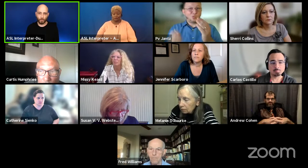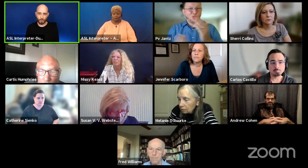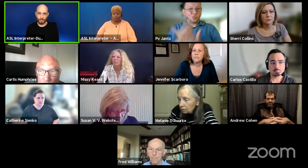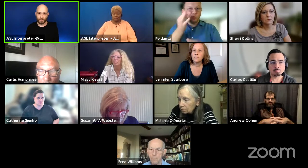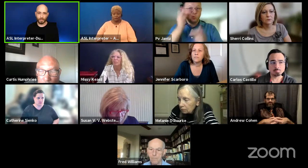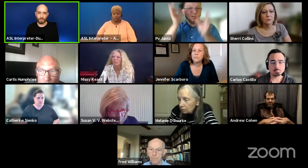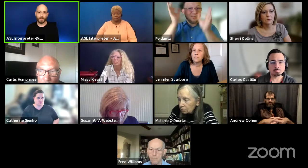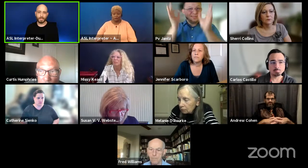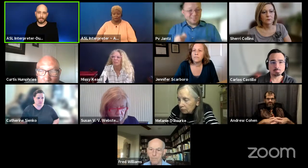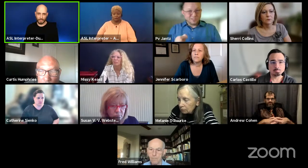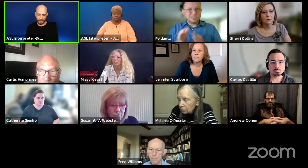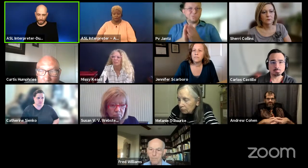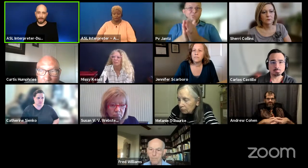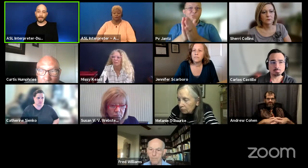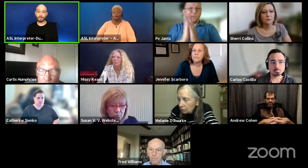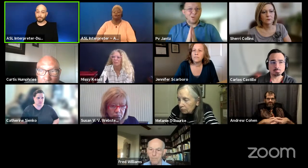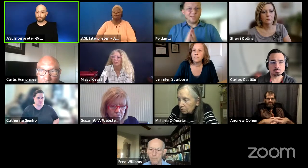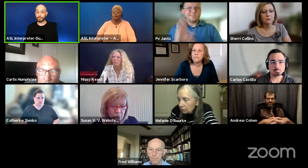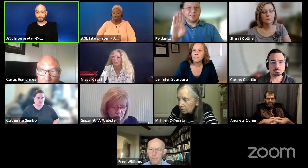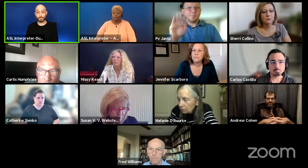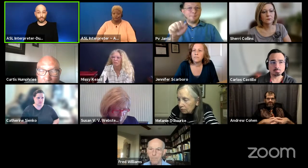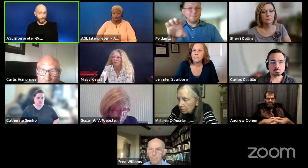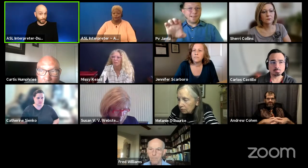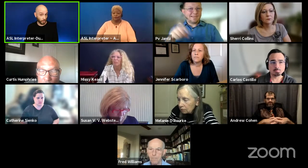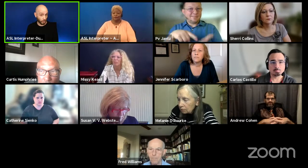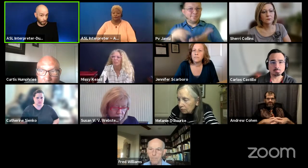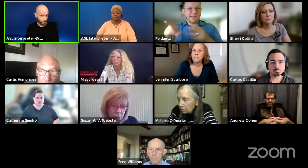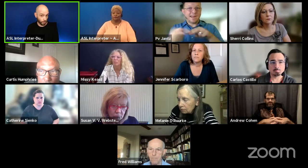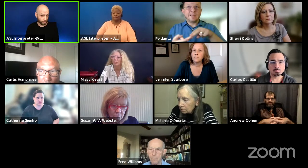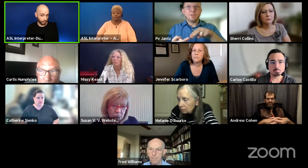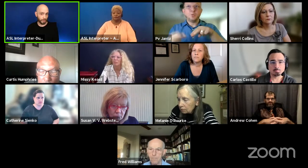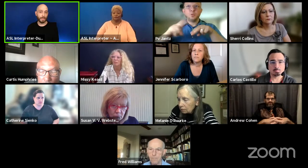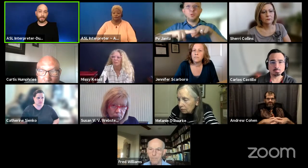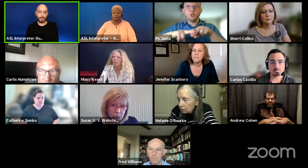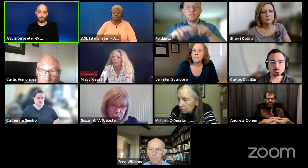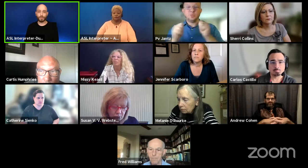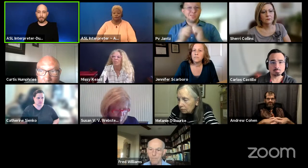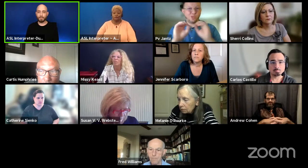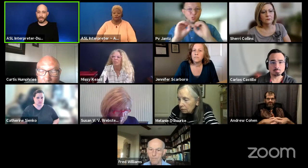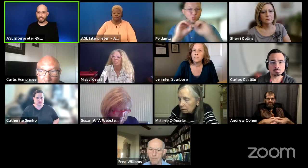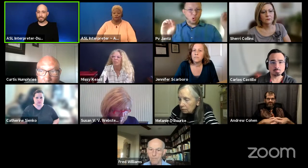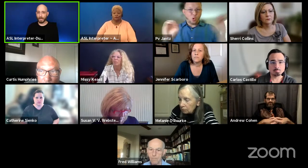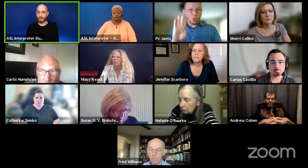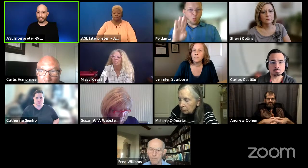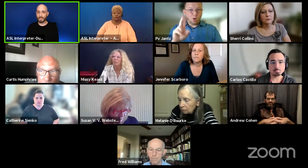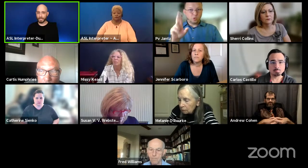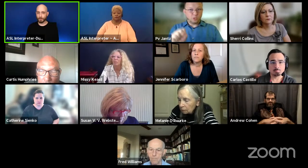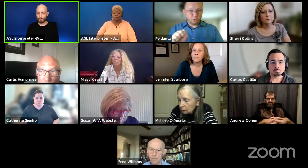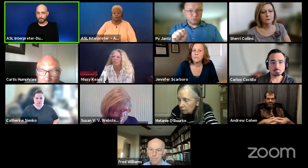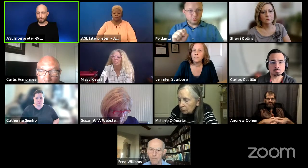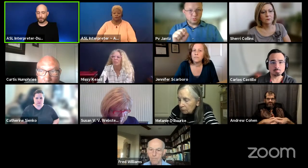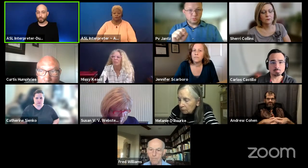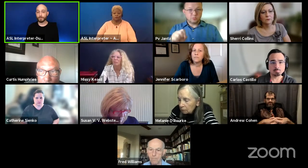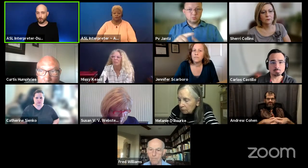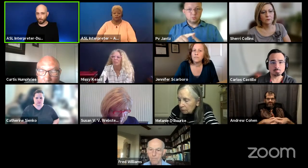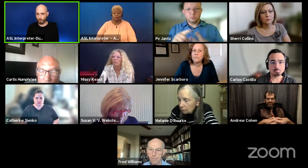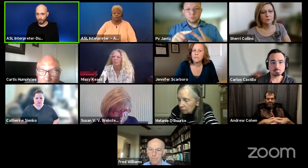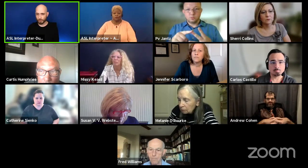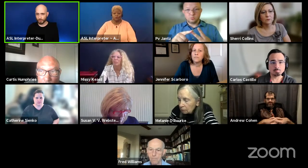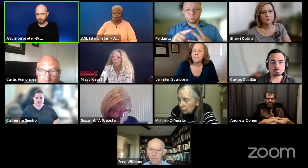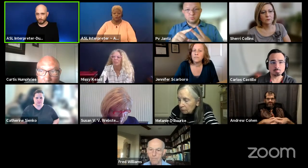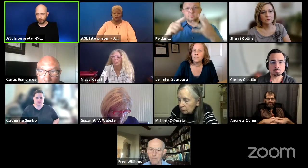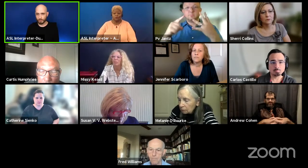The board can change our request to a baseline increase with